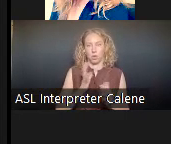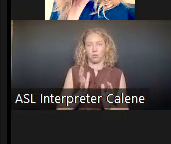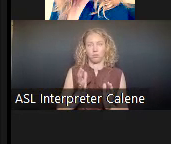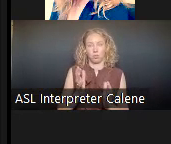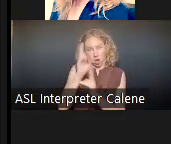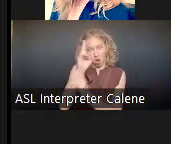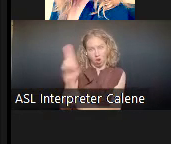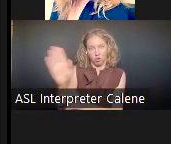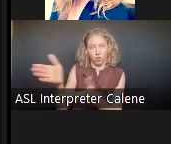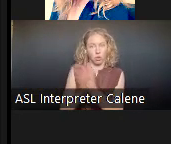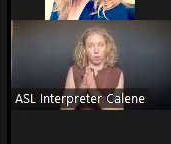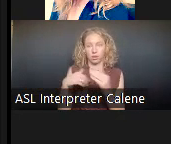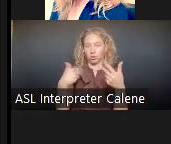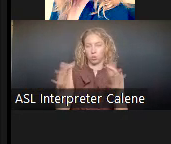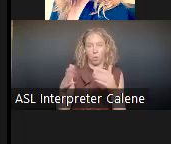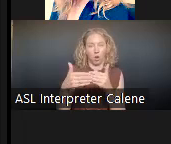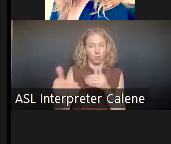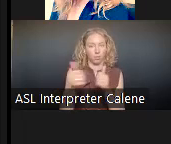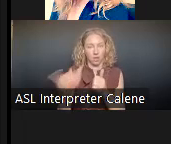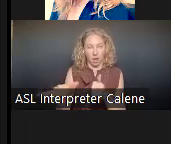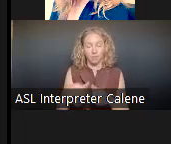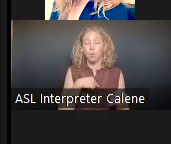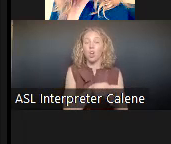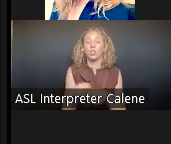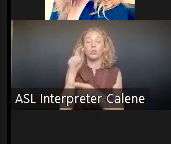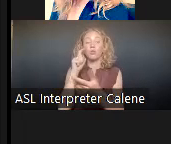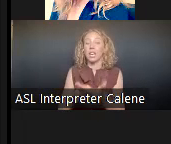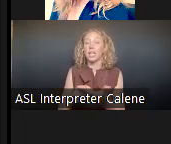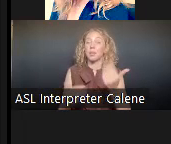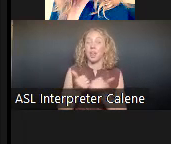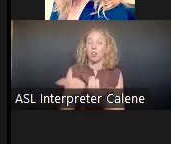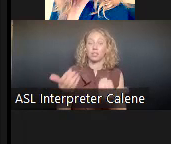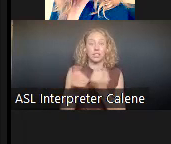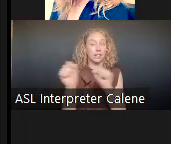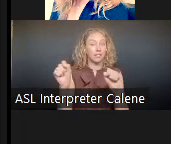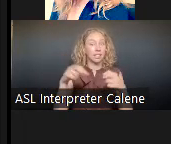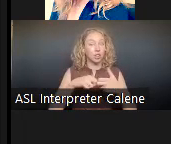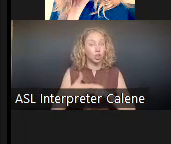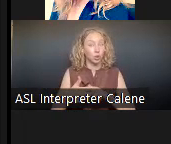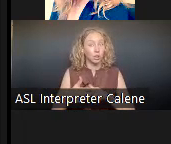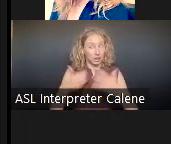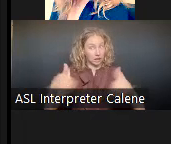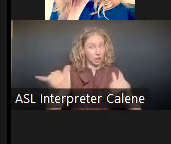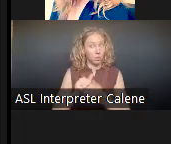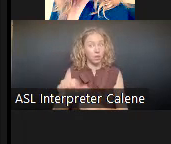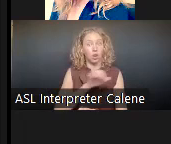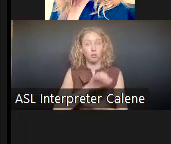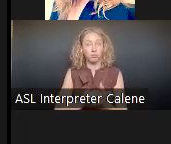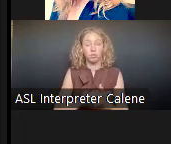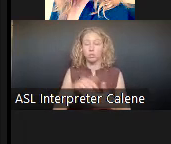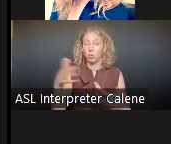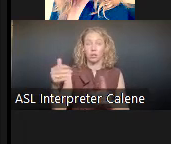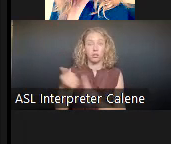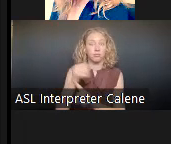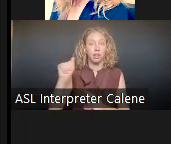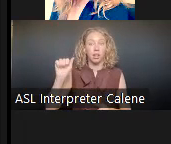honor that request. We also recognize that there could be safety issues, whether it's they're still with a partner who assaulted them